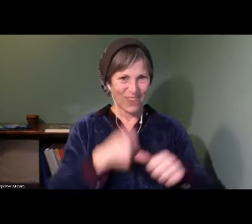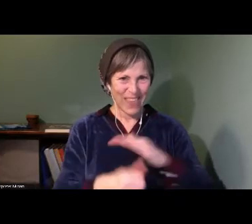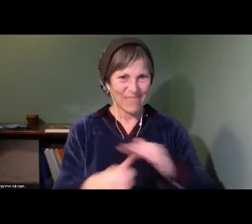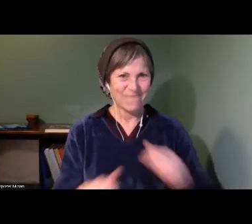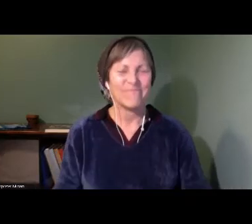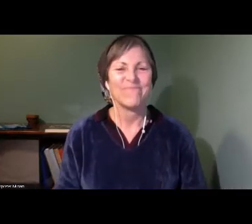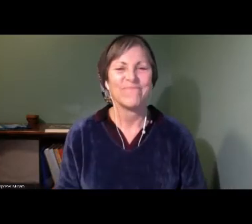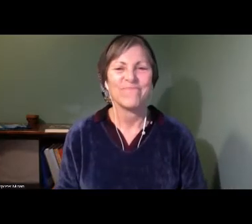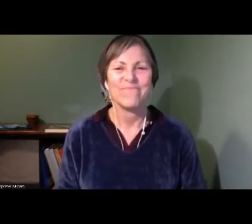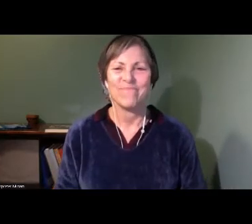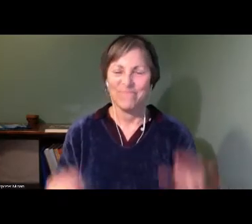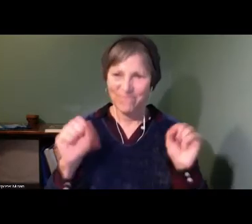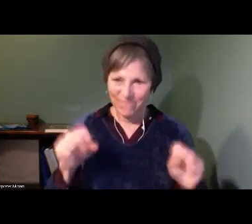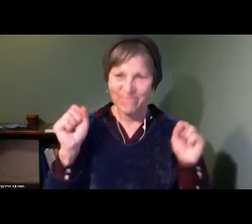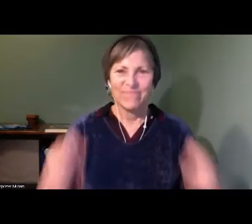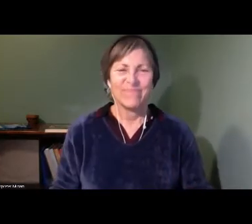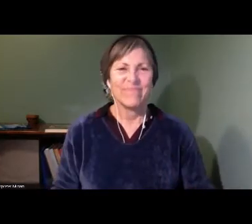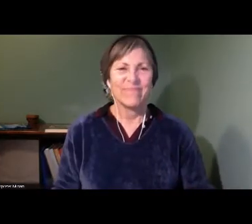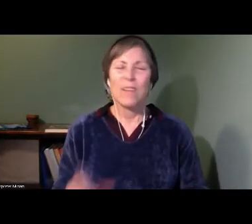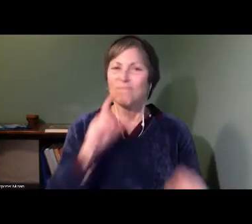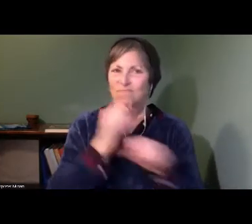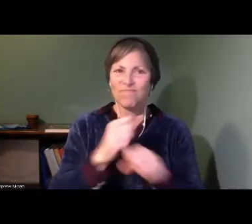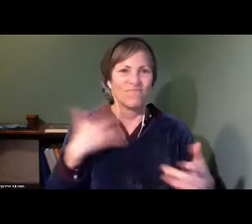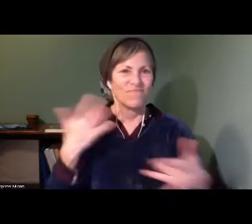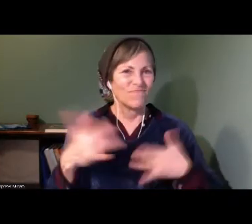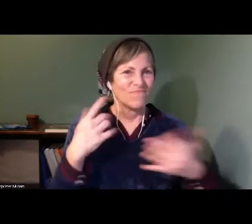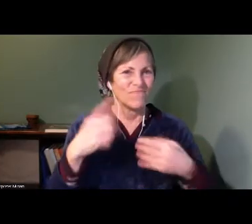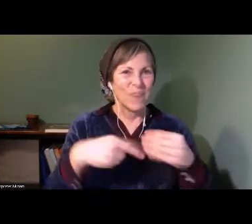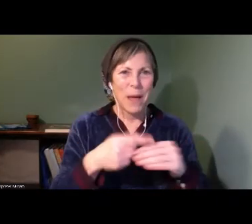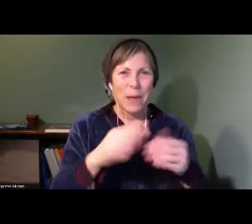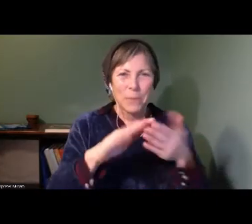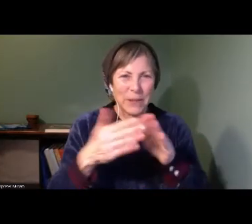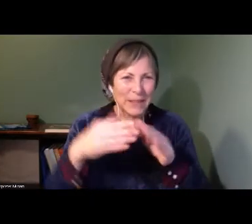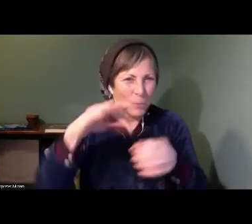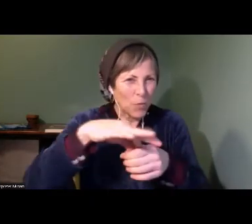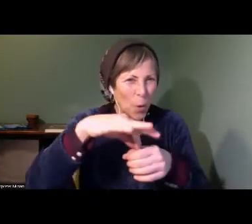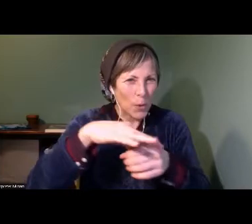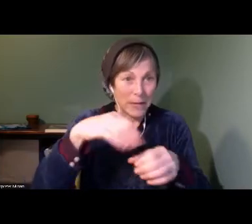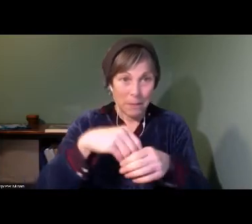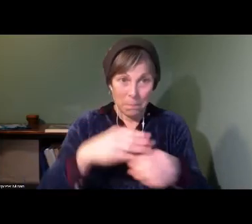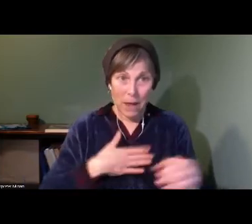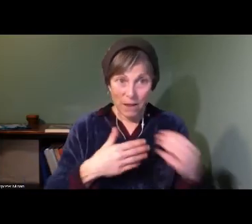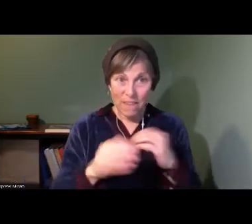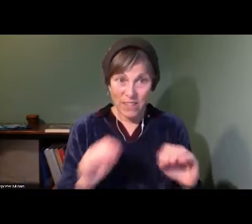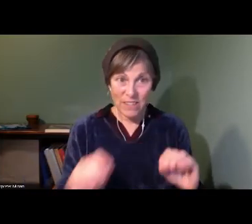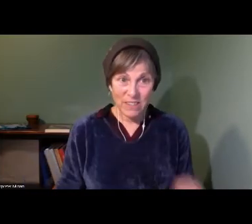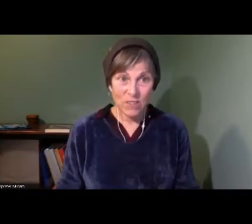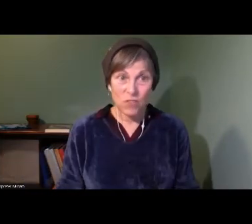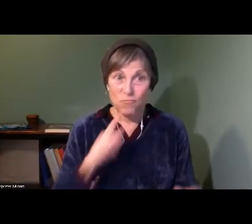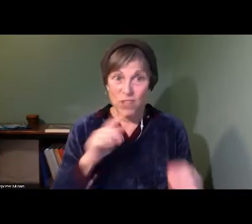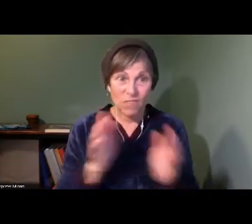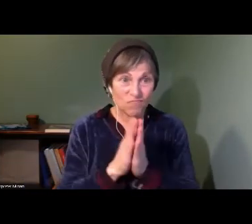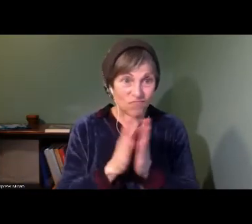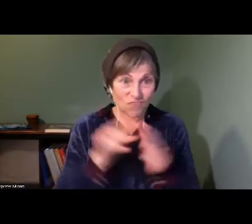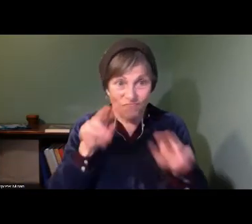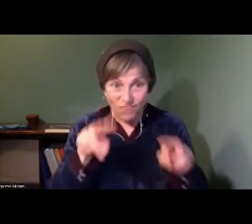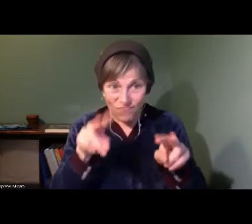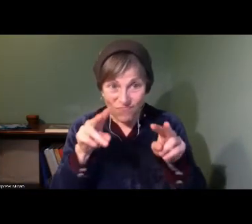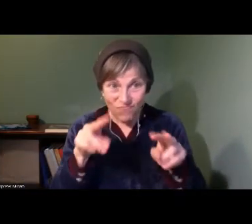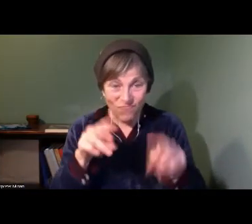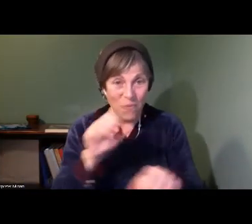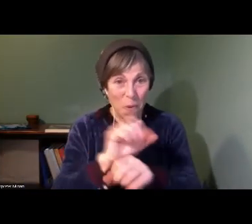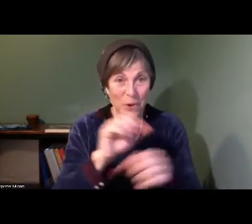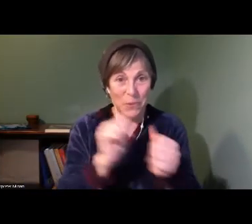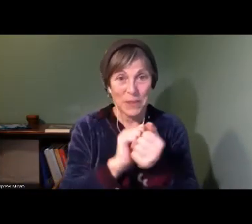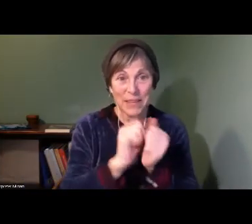So we're really excited about municipal voting at our office and we're looking forward to working with the campaign